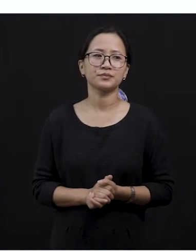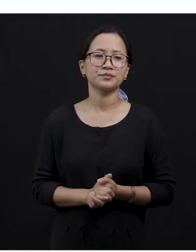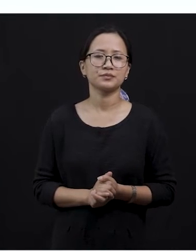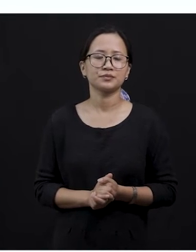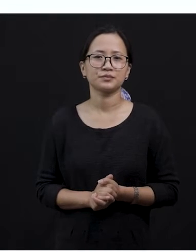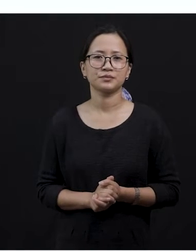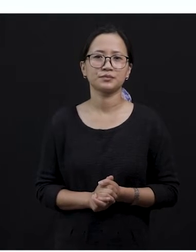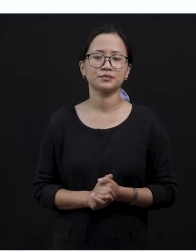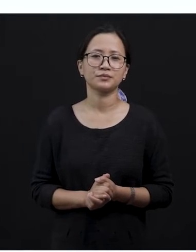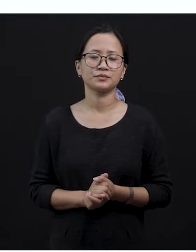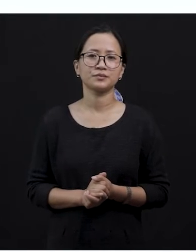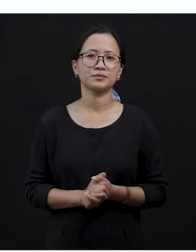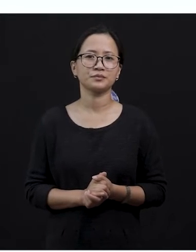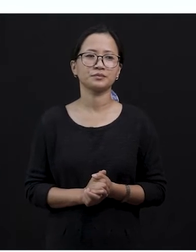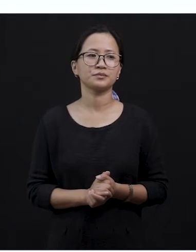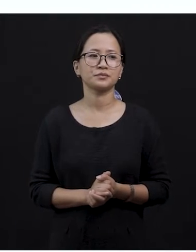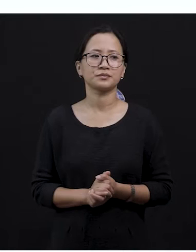balance. Then